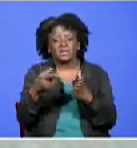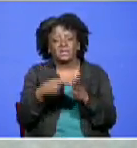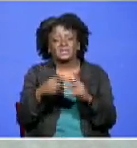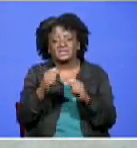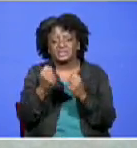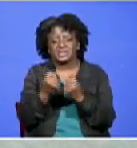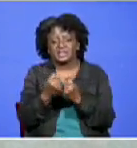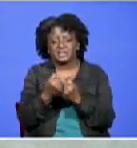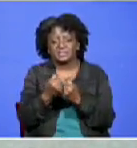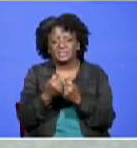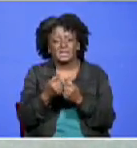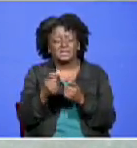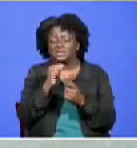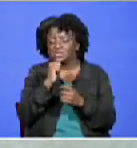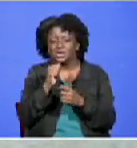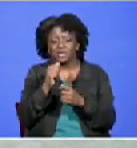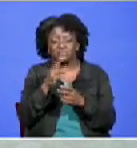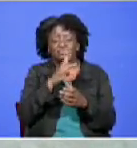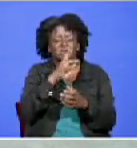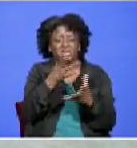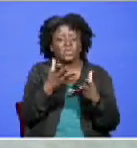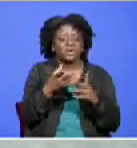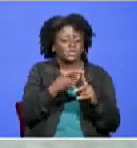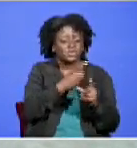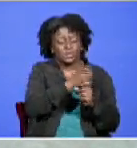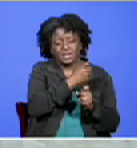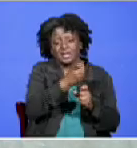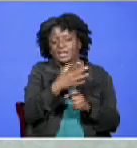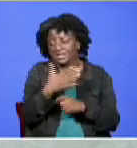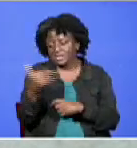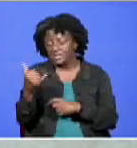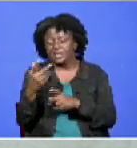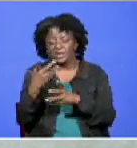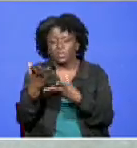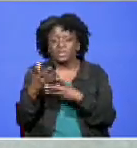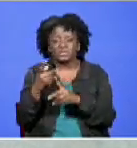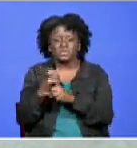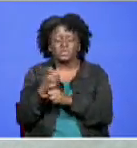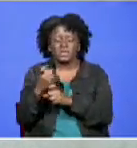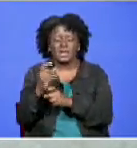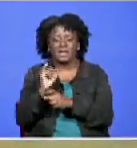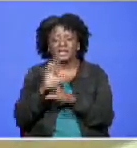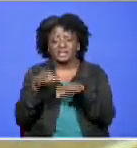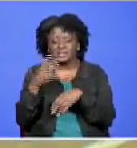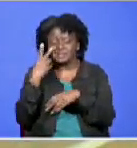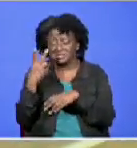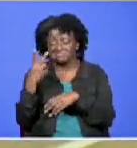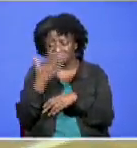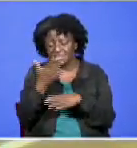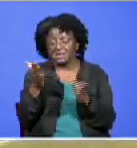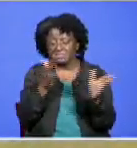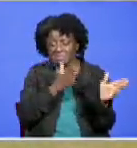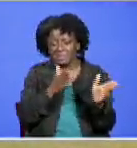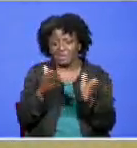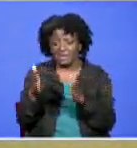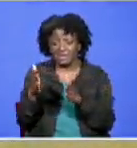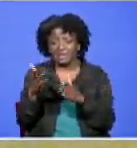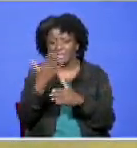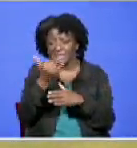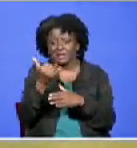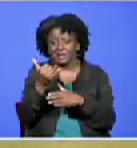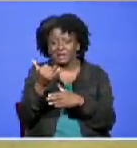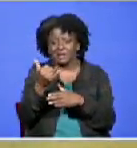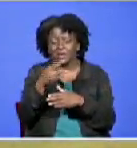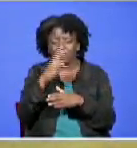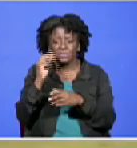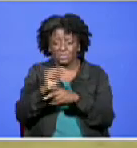want to win. They want to ring. And I don't blame them. I can see they're prepared. I can see they're practicing. The game was very well